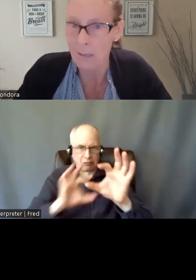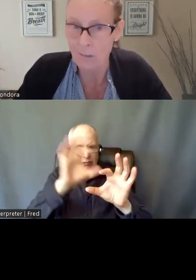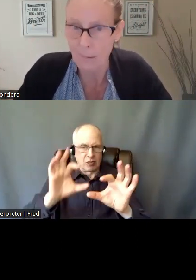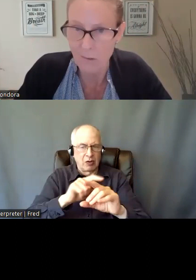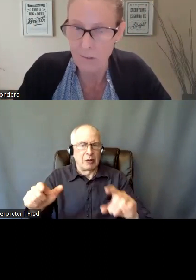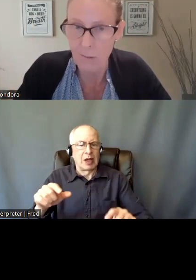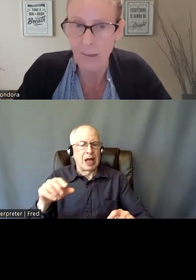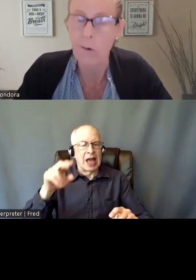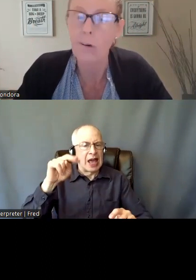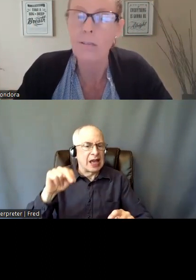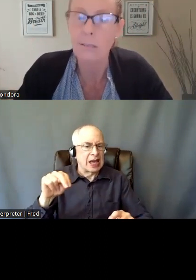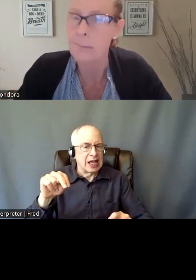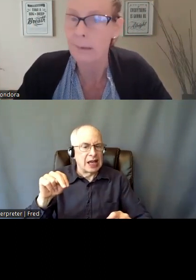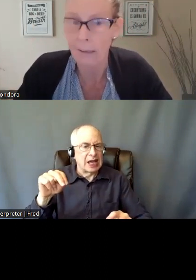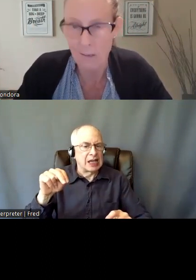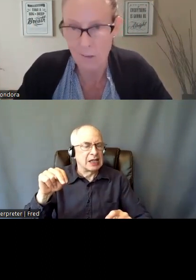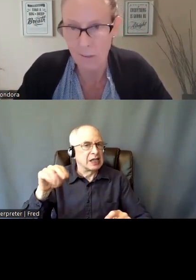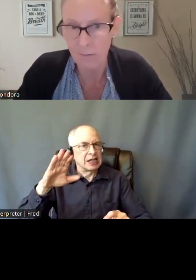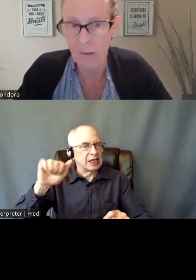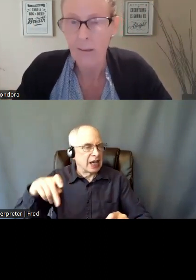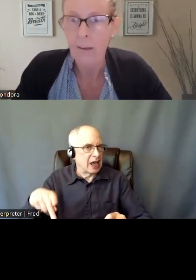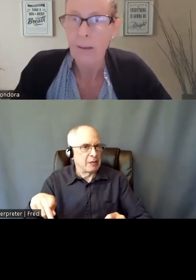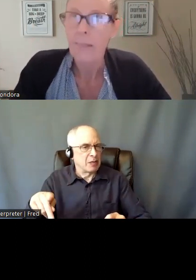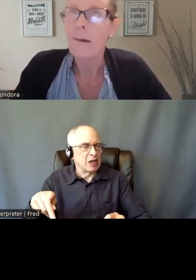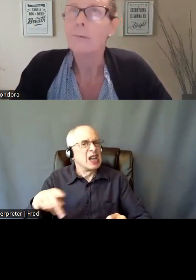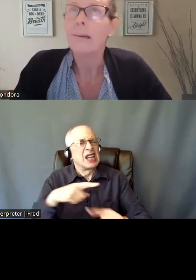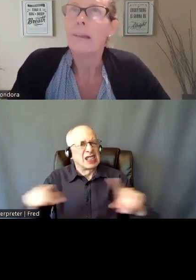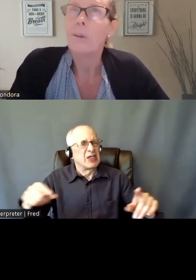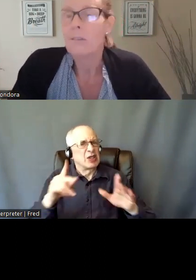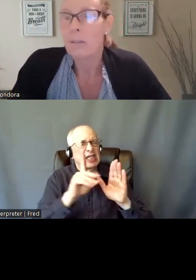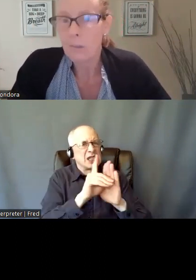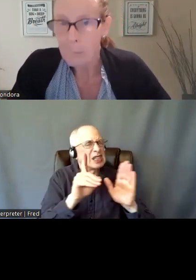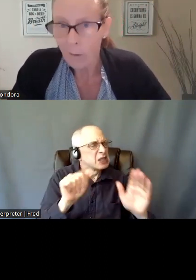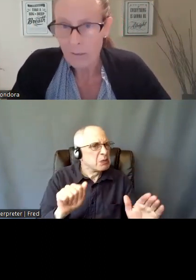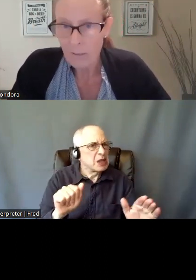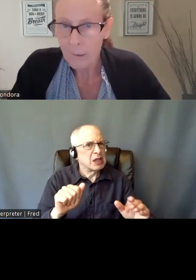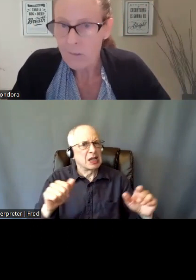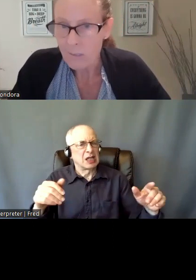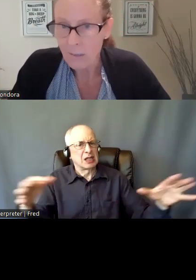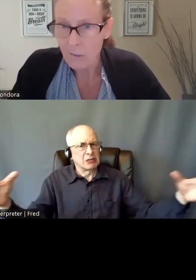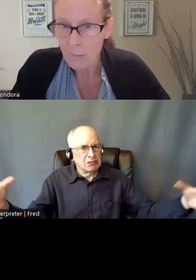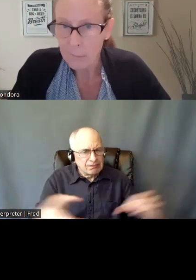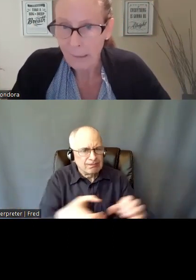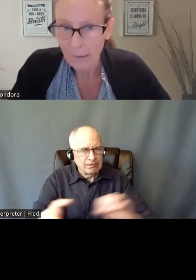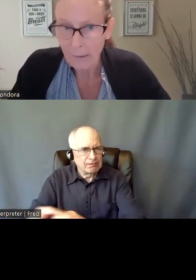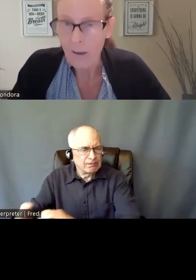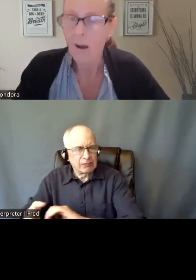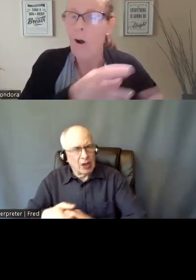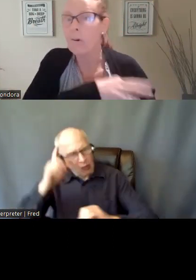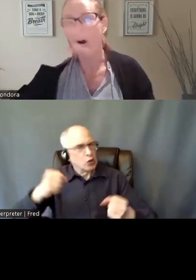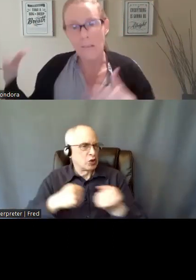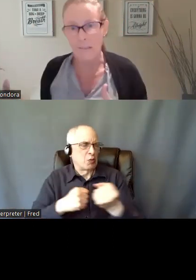NCAPS that I just mentioned to you. That's a cross-disability initiative that really looks to support person-centered